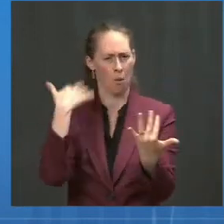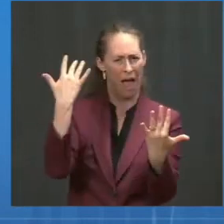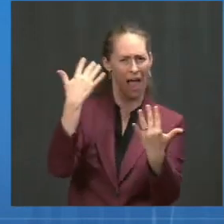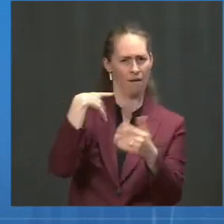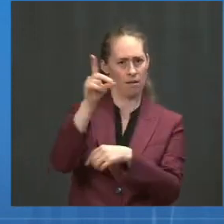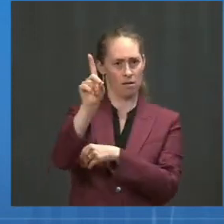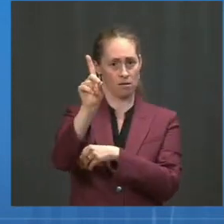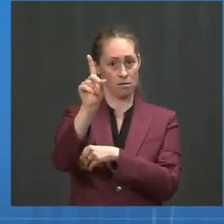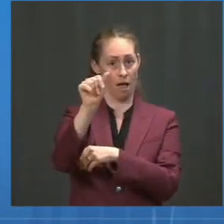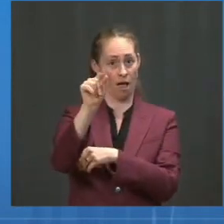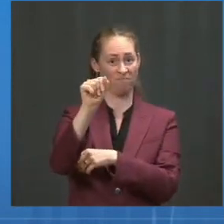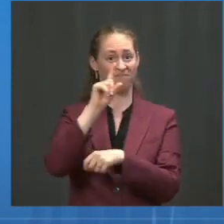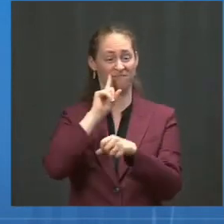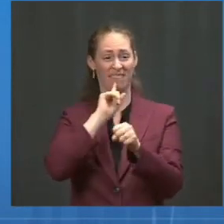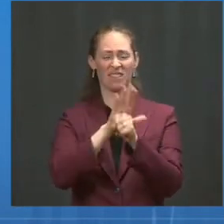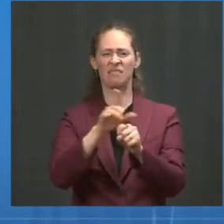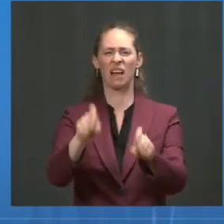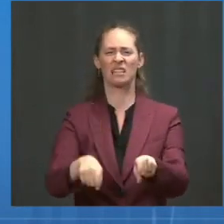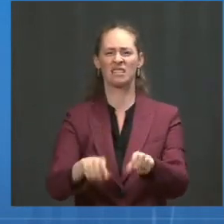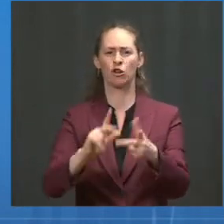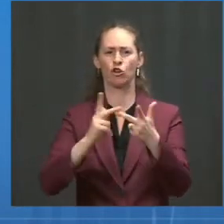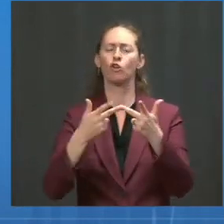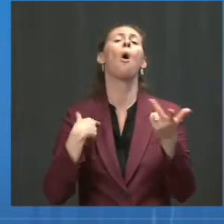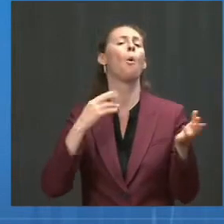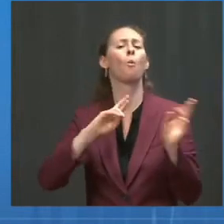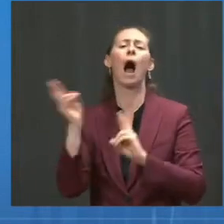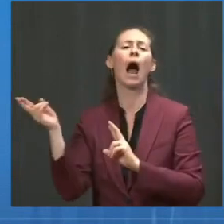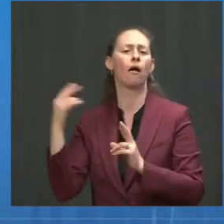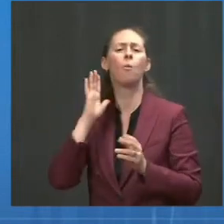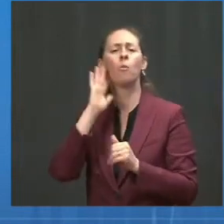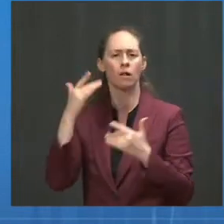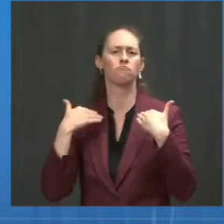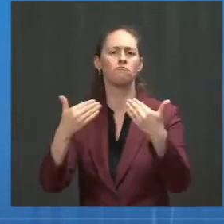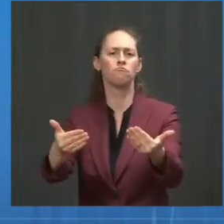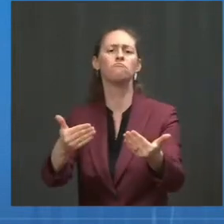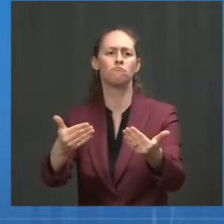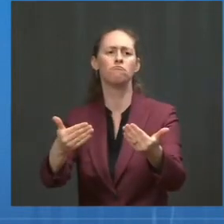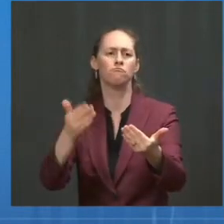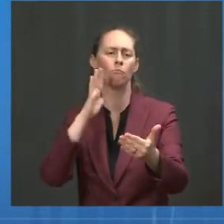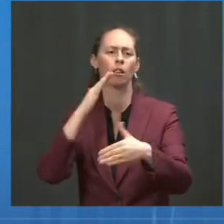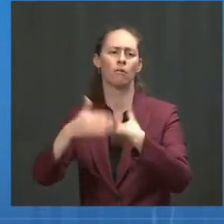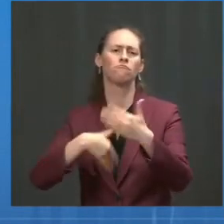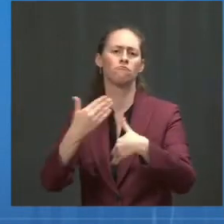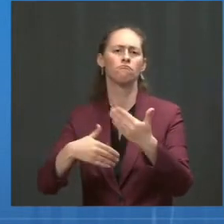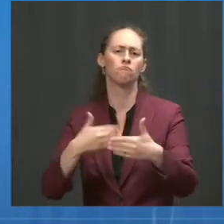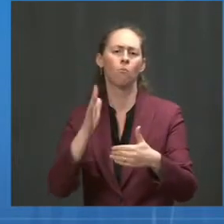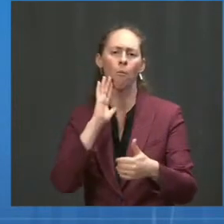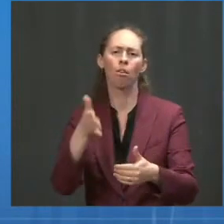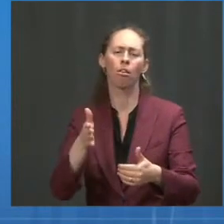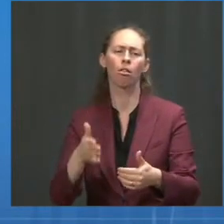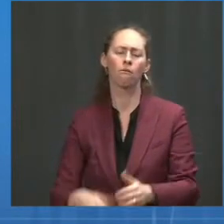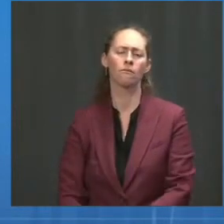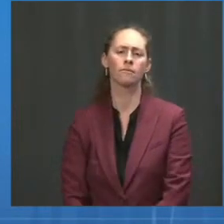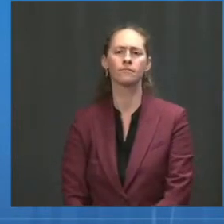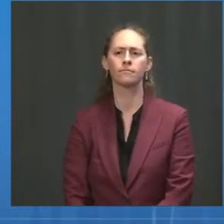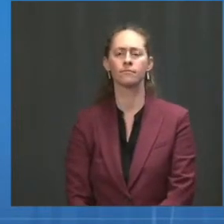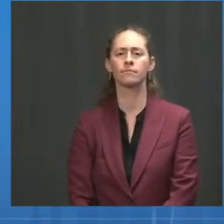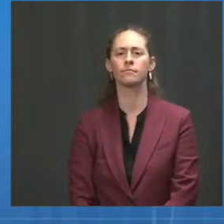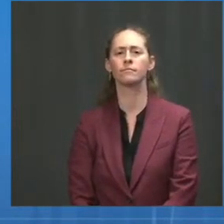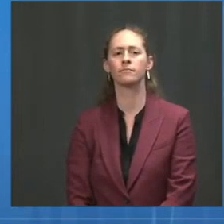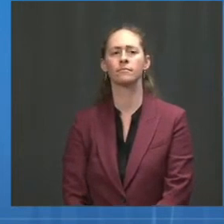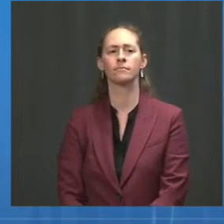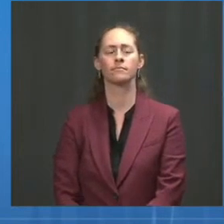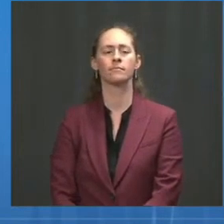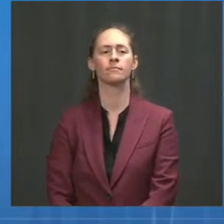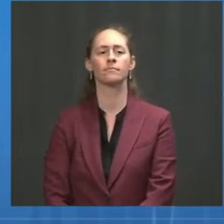to do that, we'll be very ready to do it and do it expeditiously. Yeah, I'll just emphasize what Dr. Fauci ended with, which is if